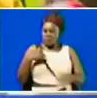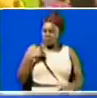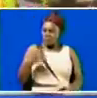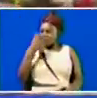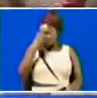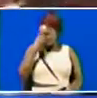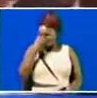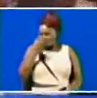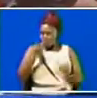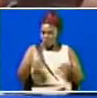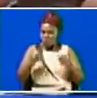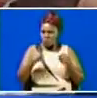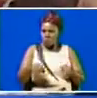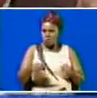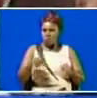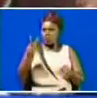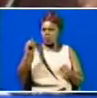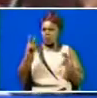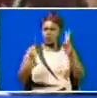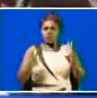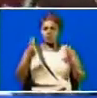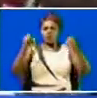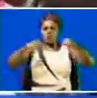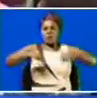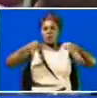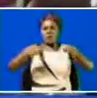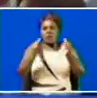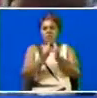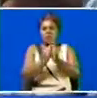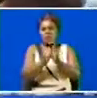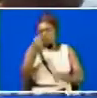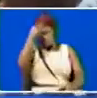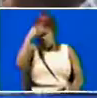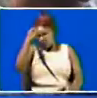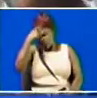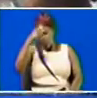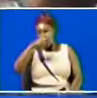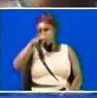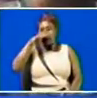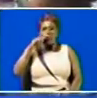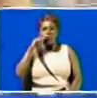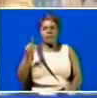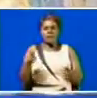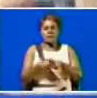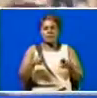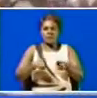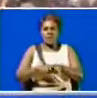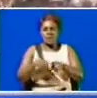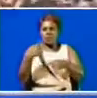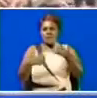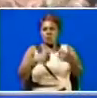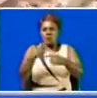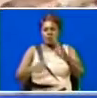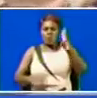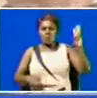Ruto could be rooting for a likely 2022 deal with a joint Wetangula-Musalia alliance as a climax to the